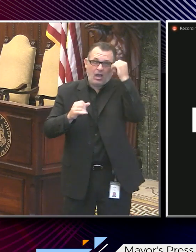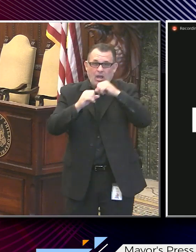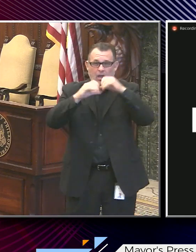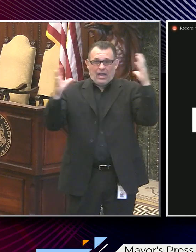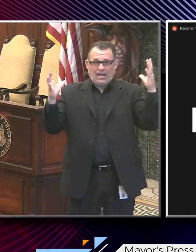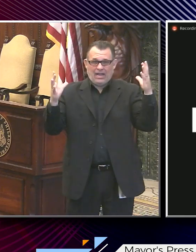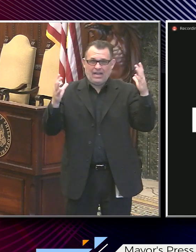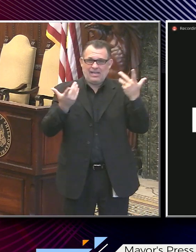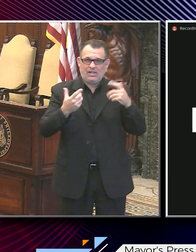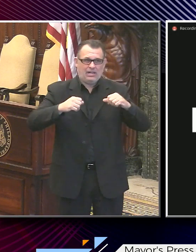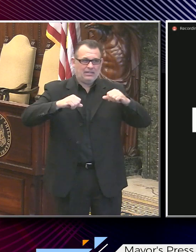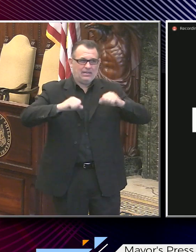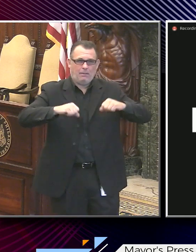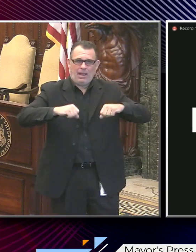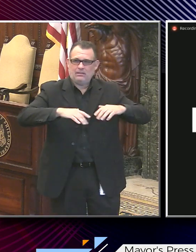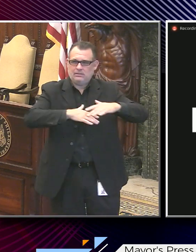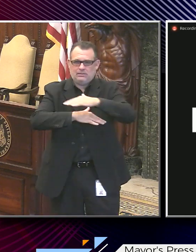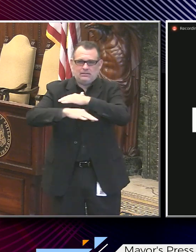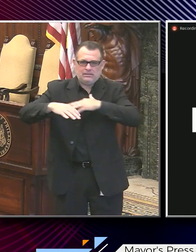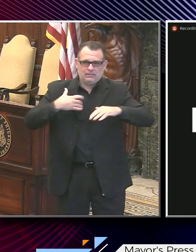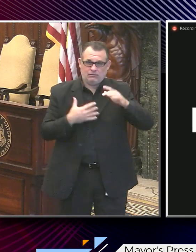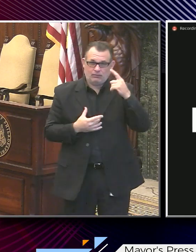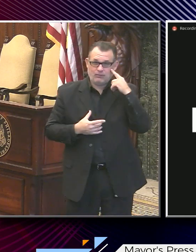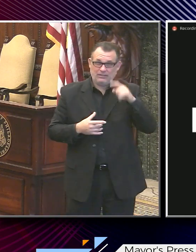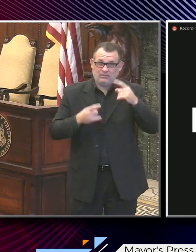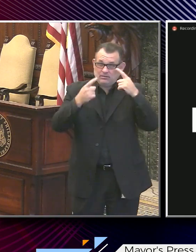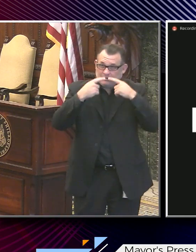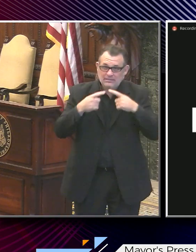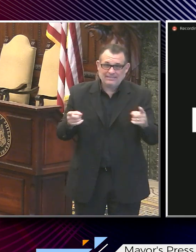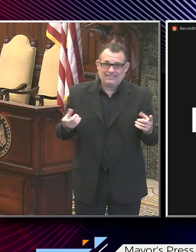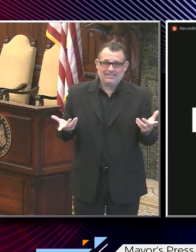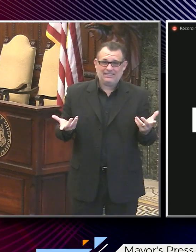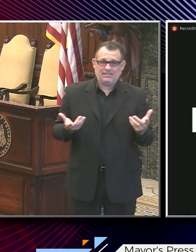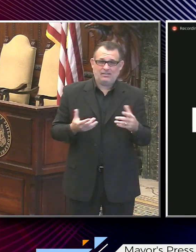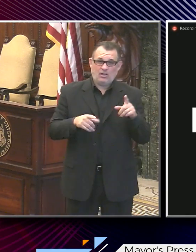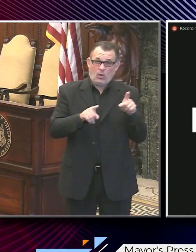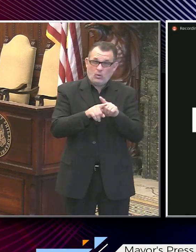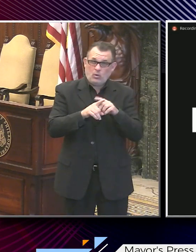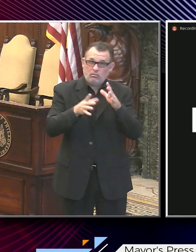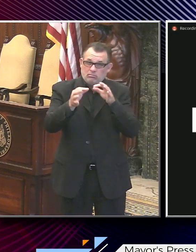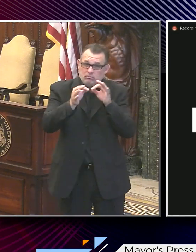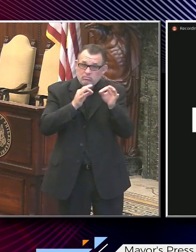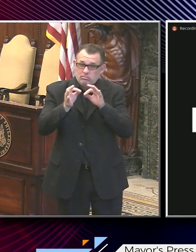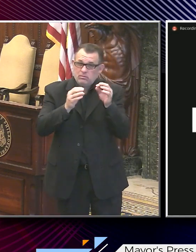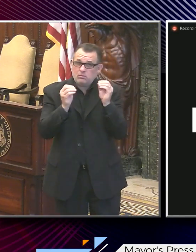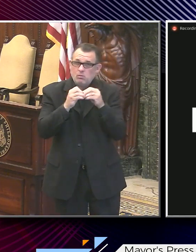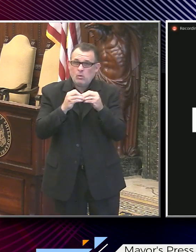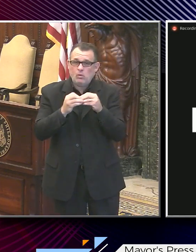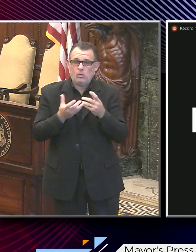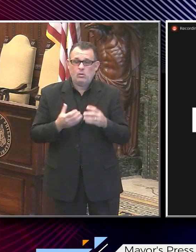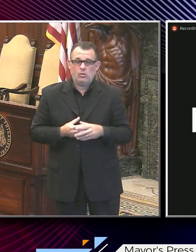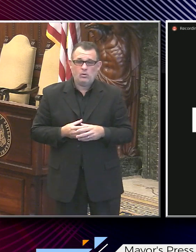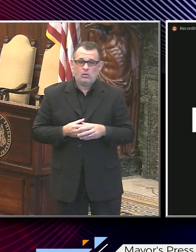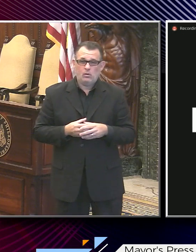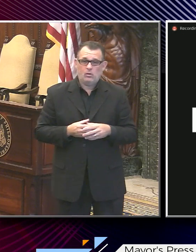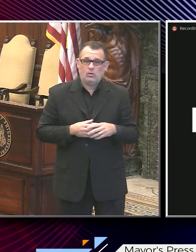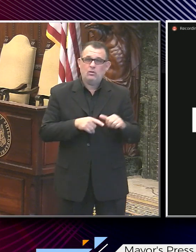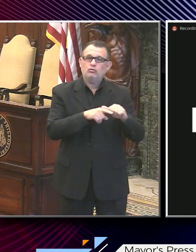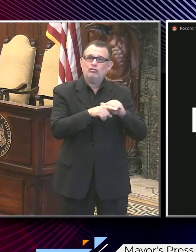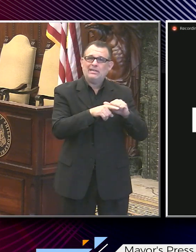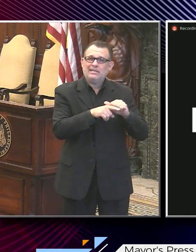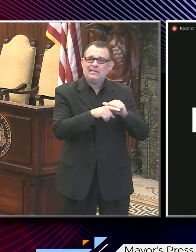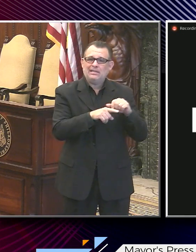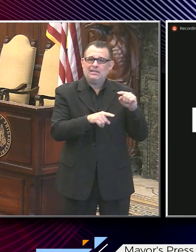capacity is to do this? And could you also speak a little bit about, you know, the kinds of trainings that